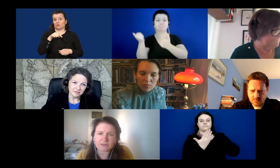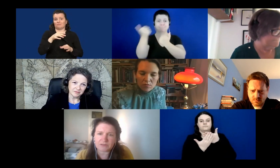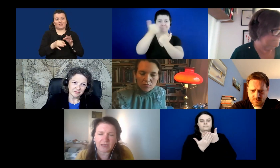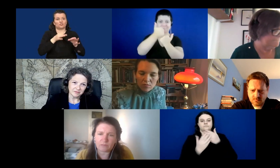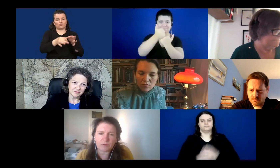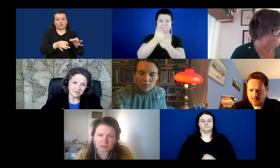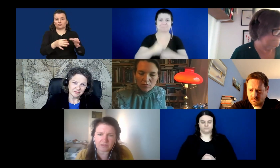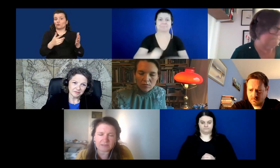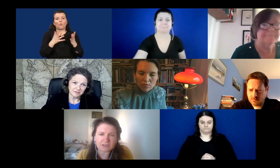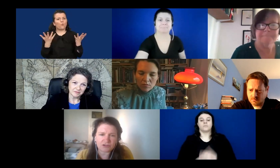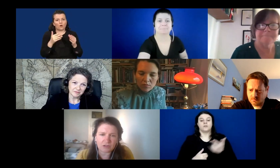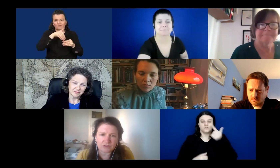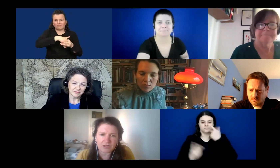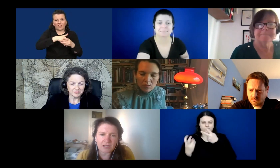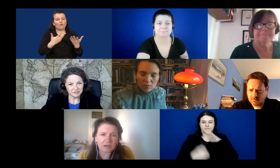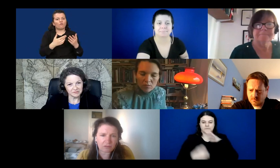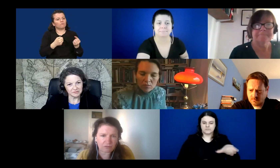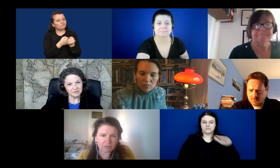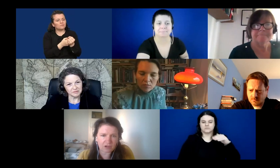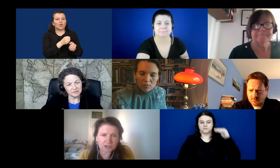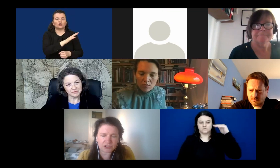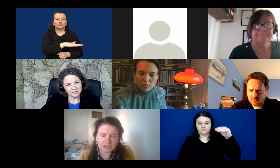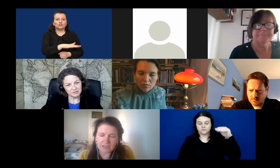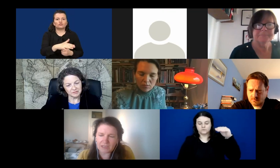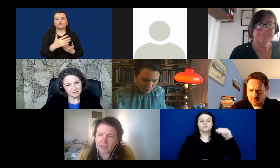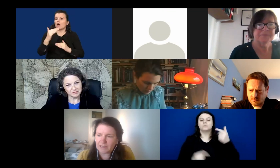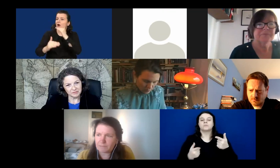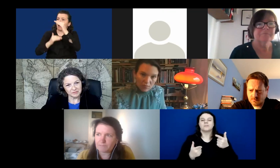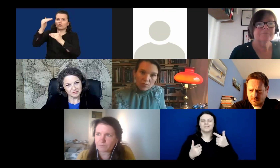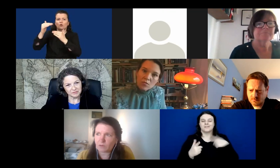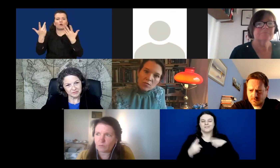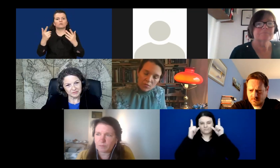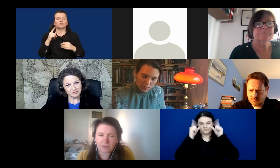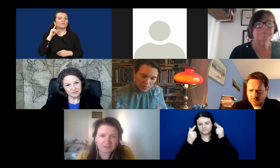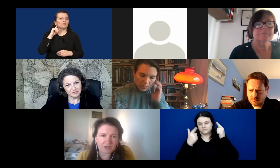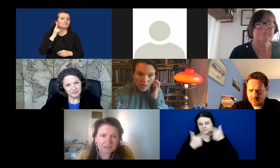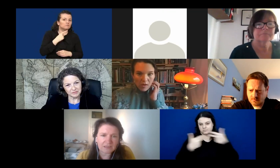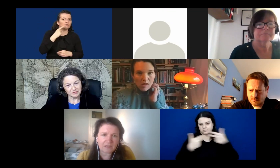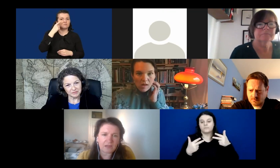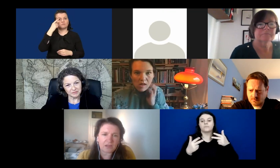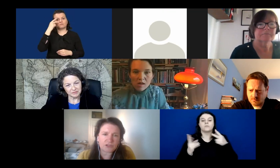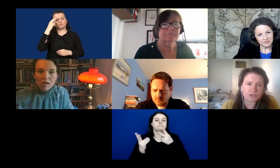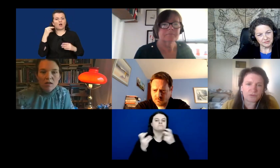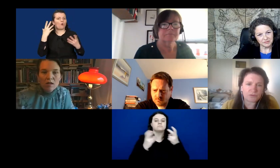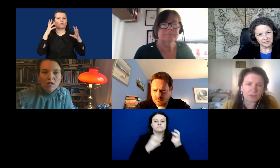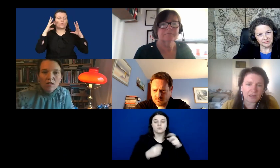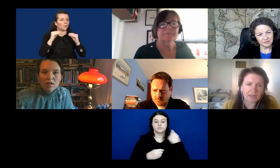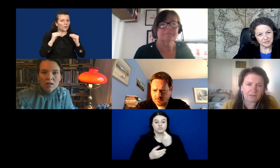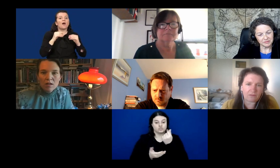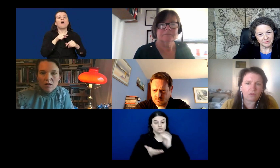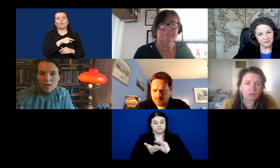children and adults with sensory loss throughout the country. we provide funding